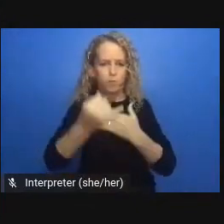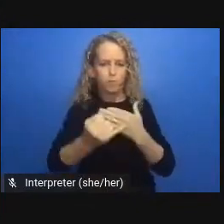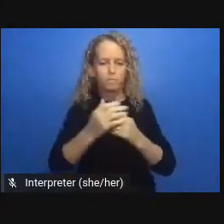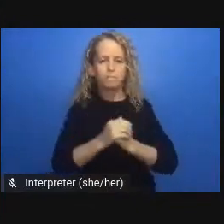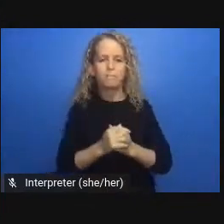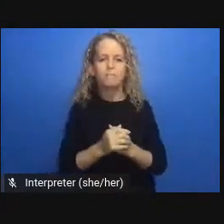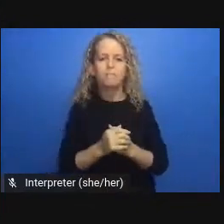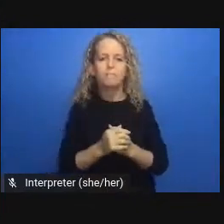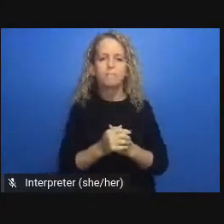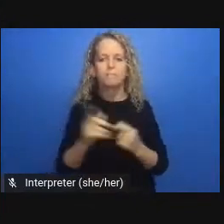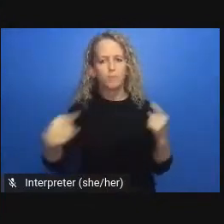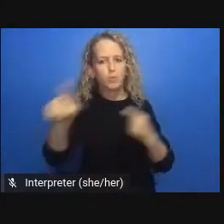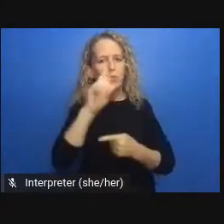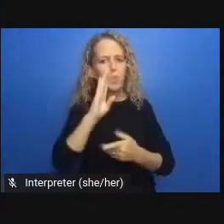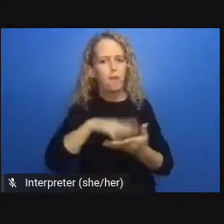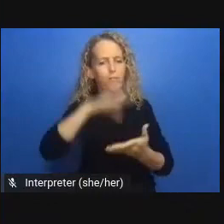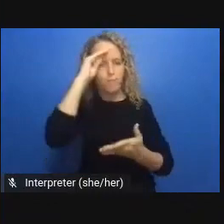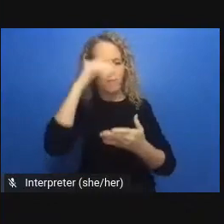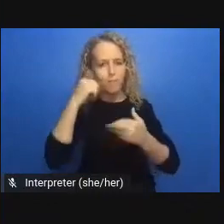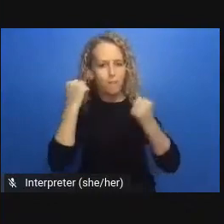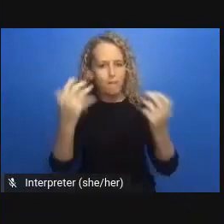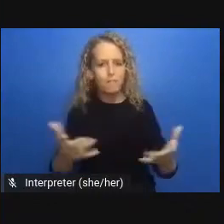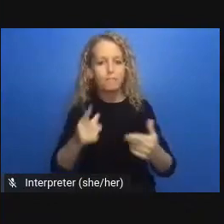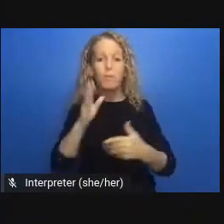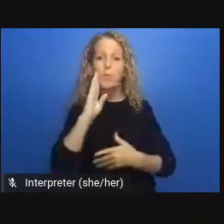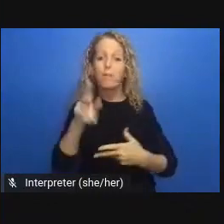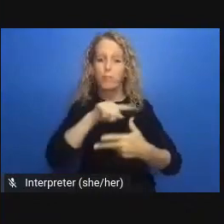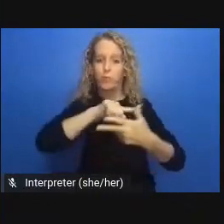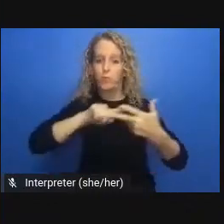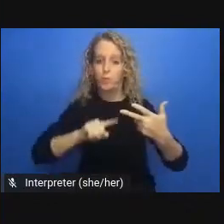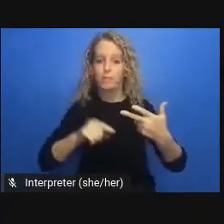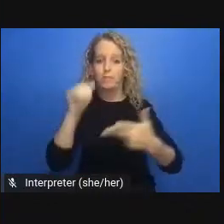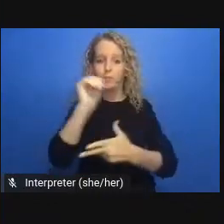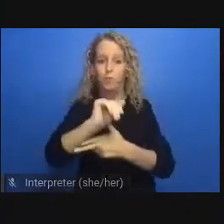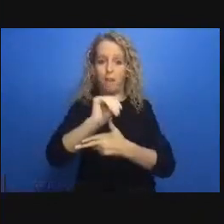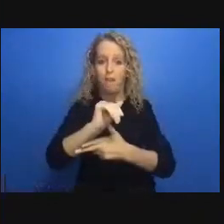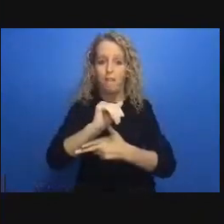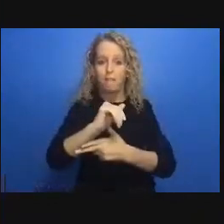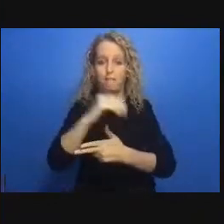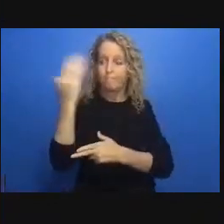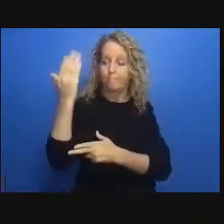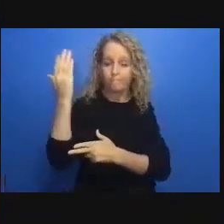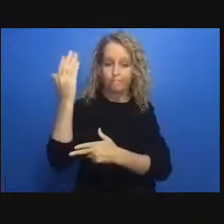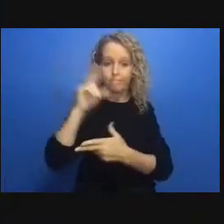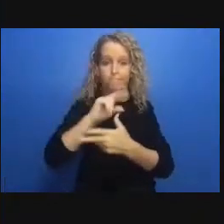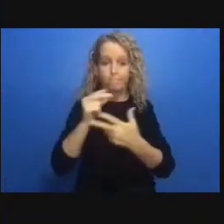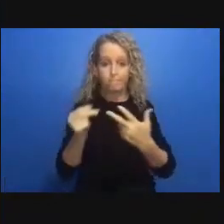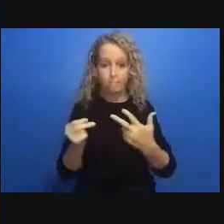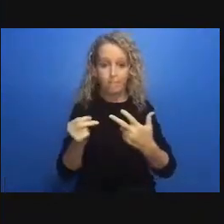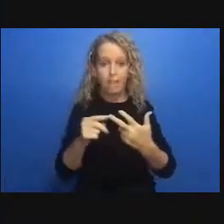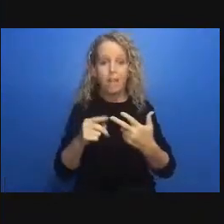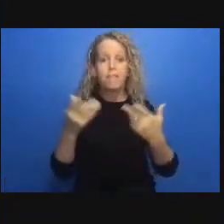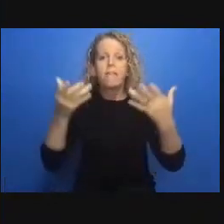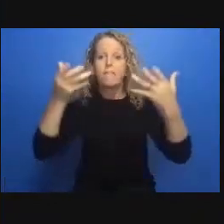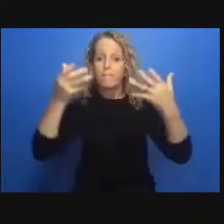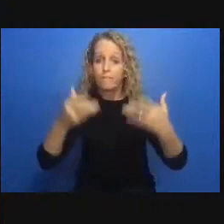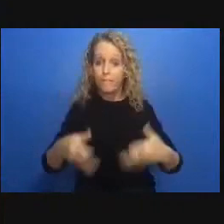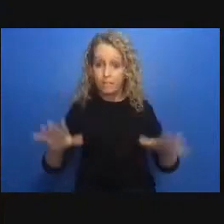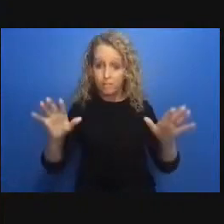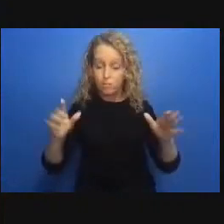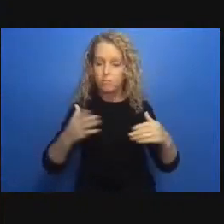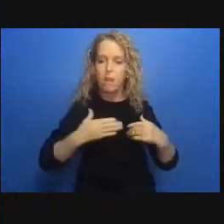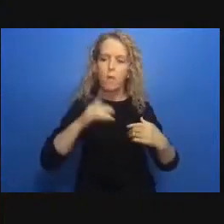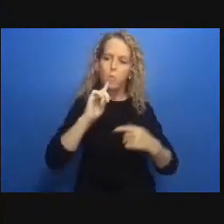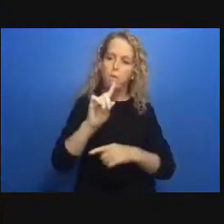And so we will have three panelists tonight. And then when we finish, when the panelists finish presenting, I'll come back to you. I'm going to pose a question